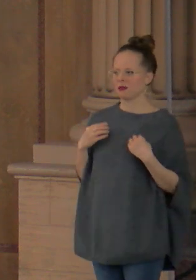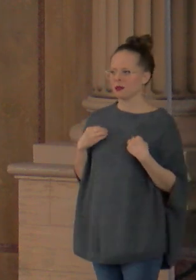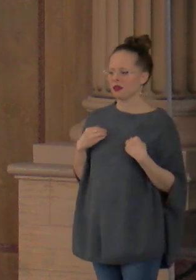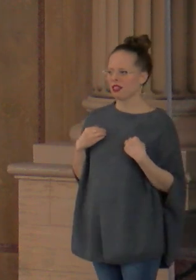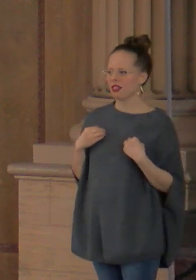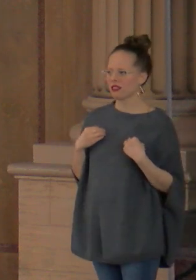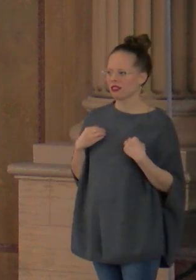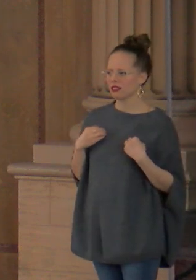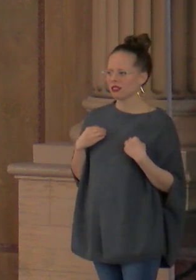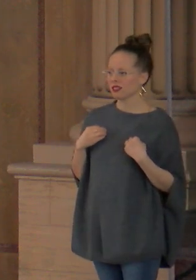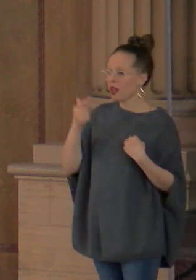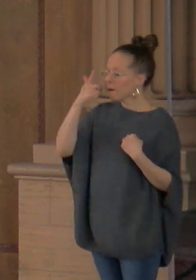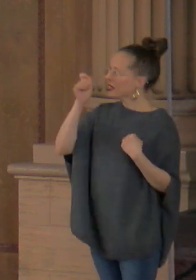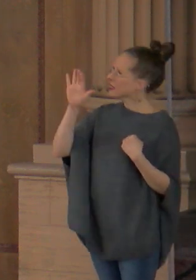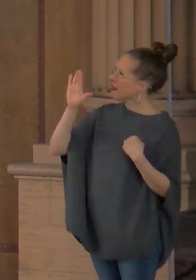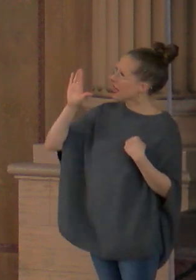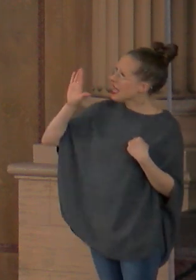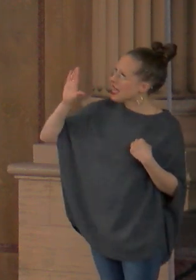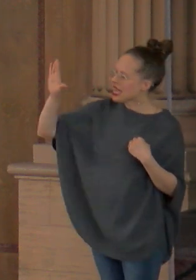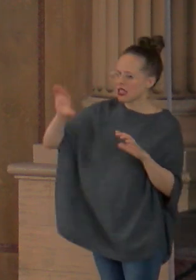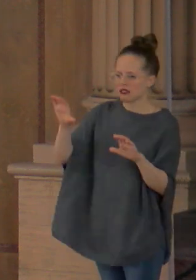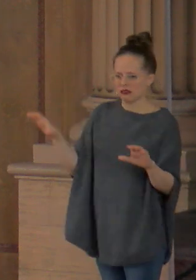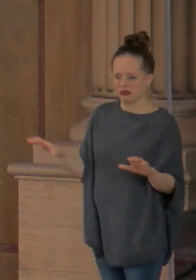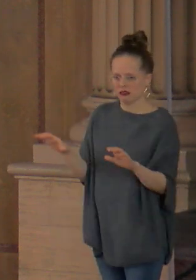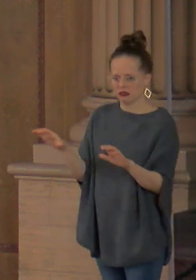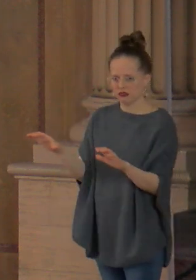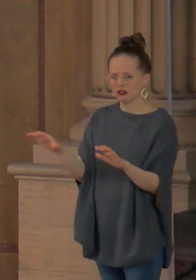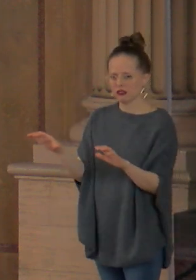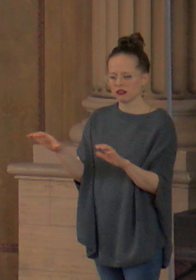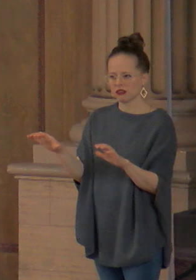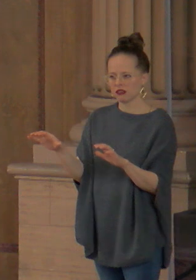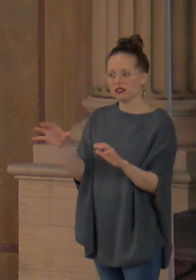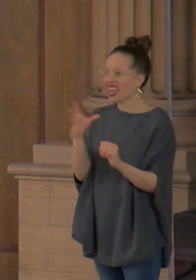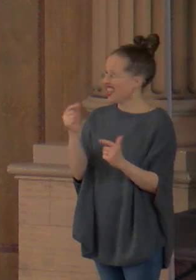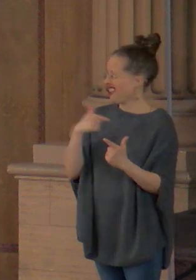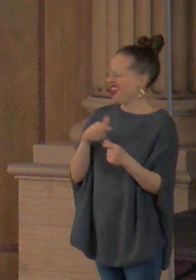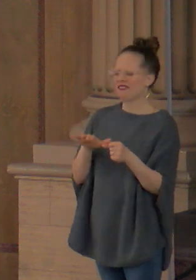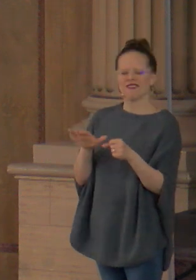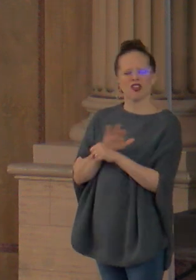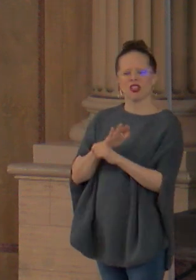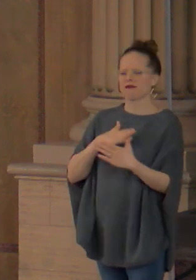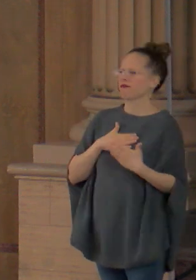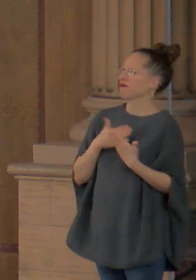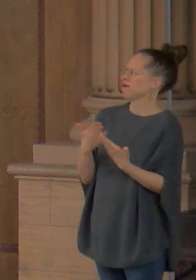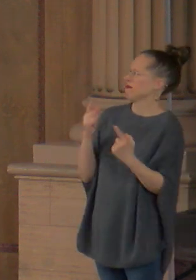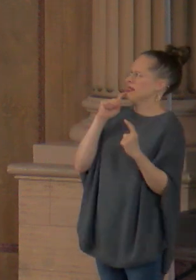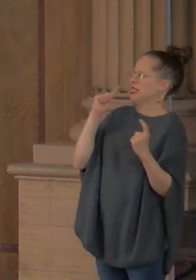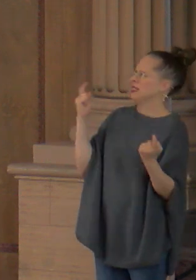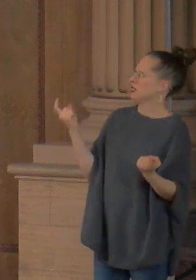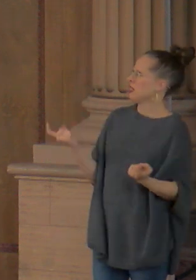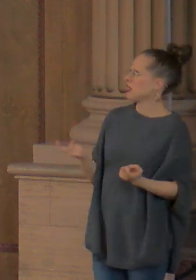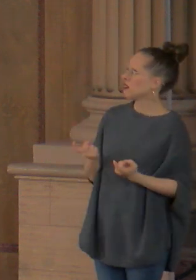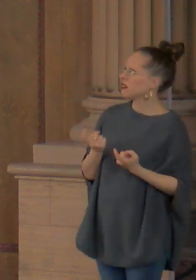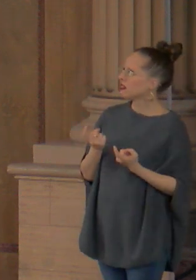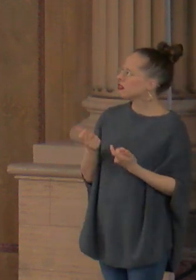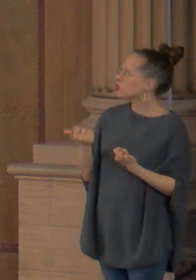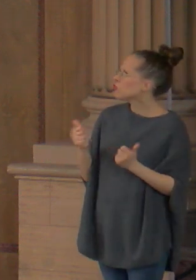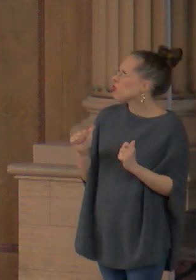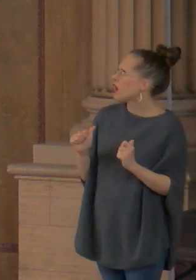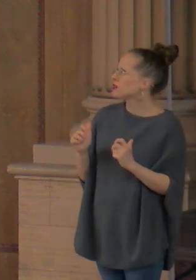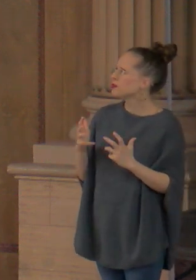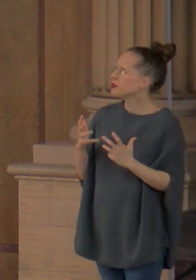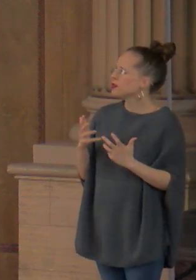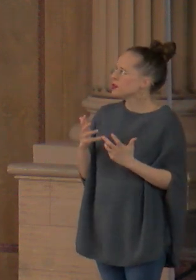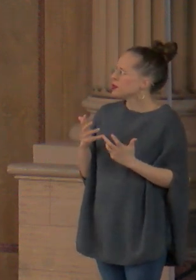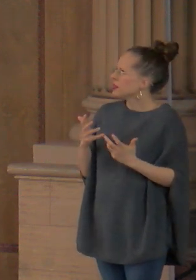what Jesus did for us, but also fully confessing our sin. Fully intending to mend any holes in the new